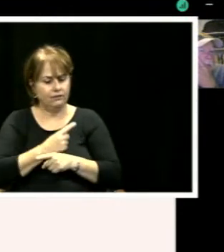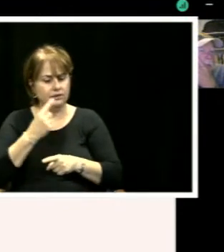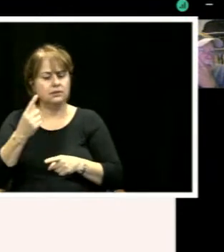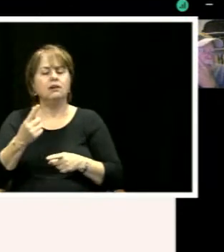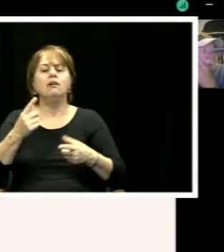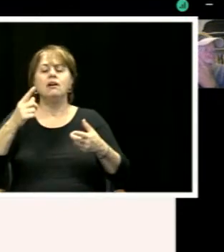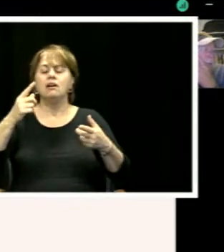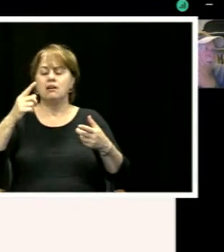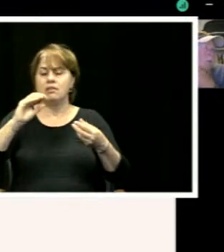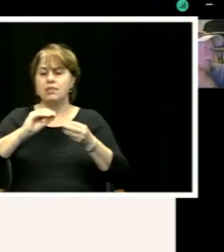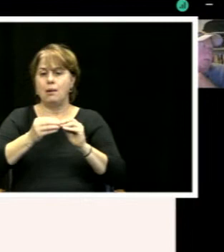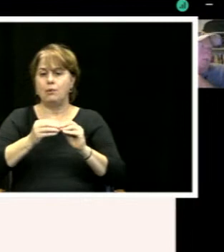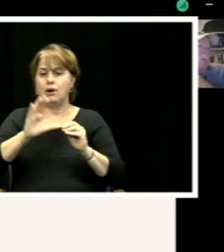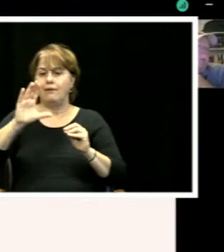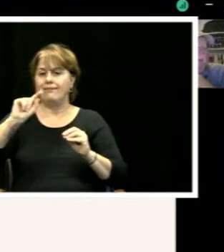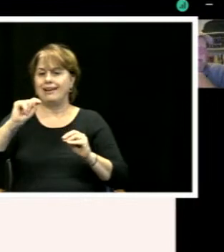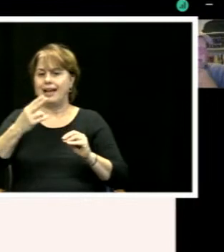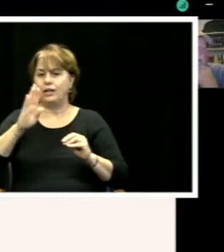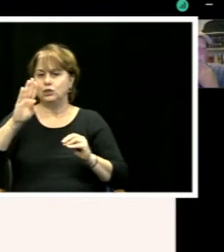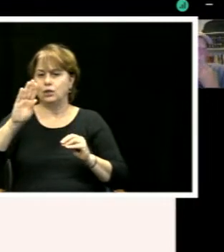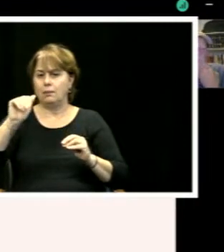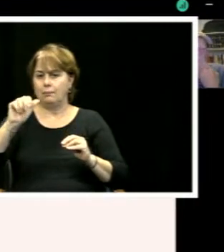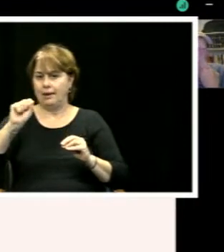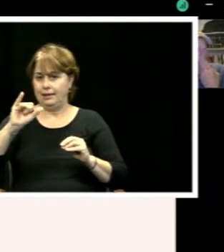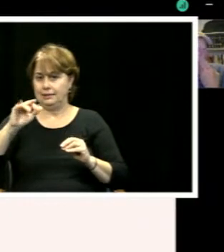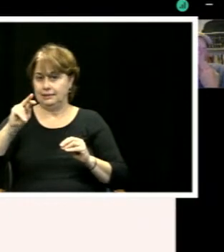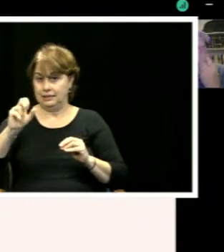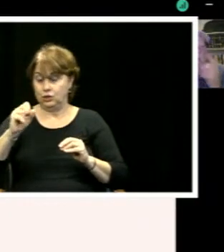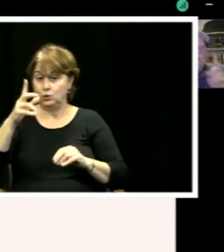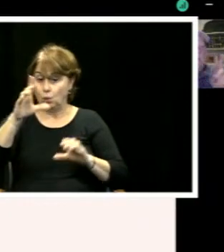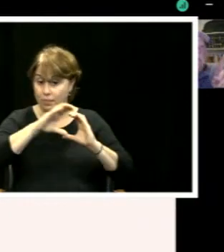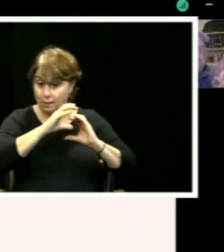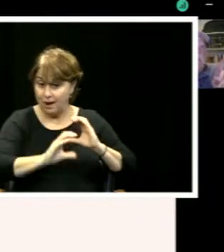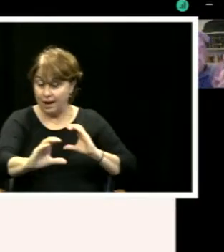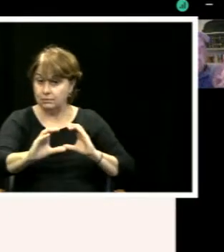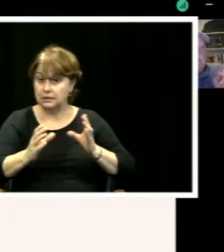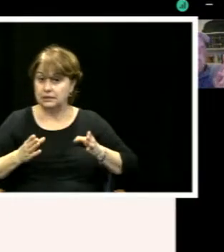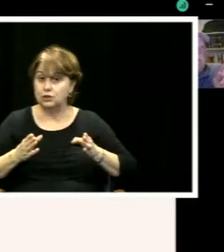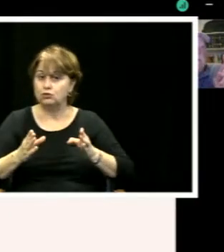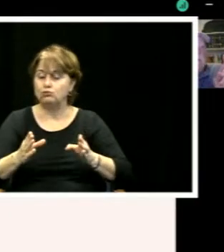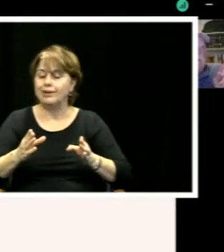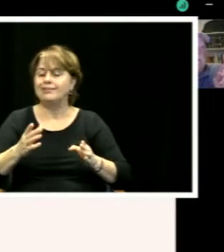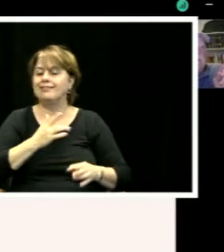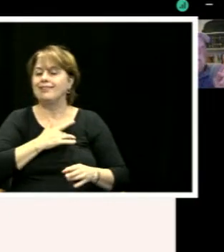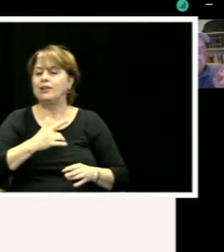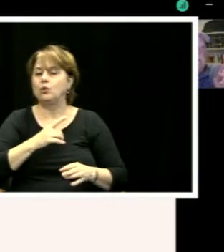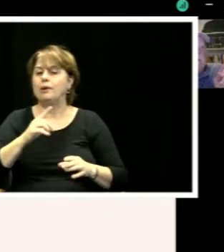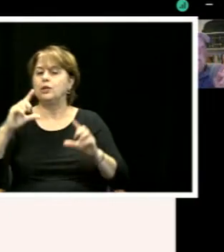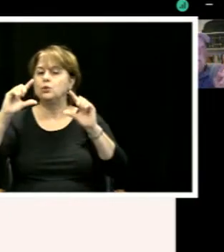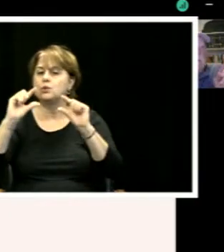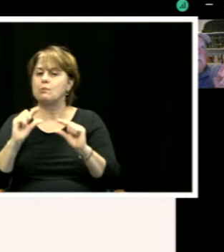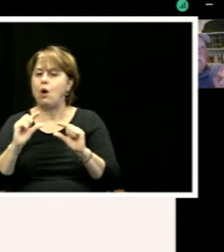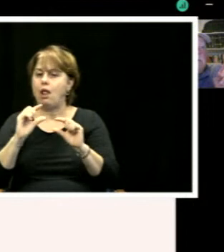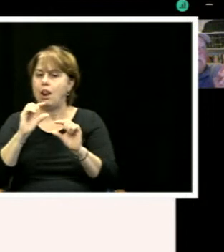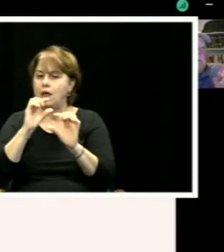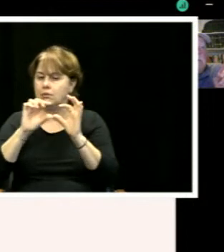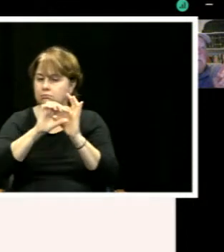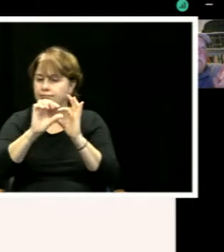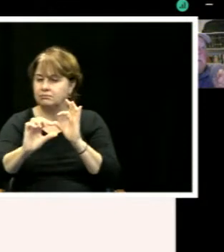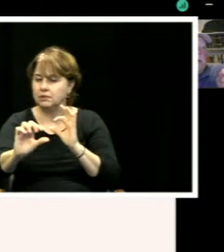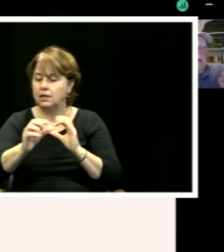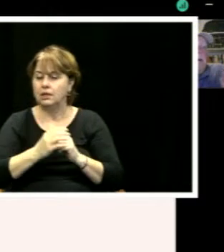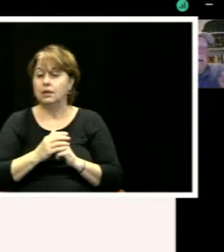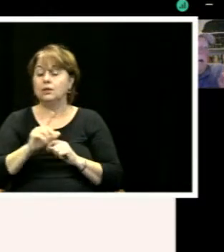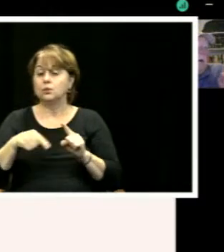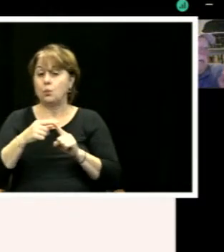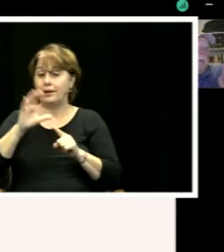basins. The issue is that the pipes that are in the street are generally too small. So when Cindy goes through her presentation a little